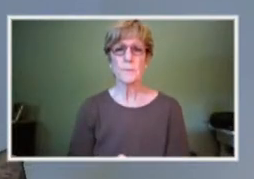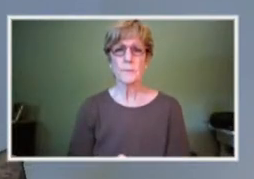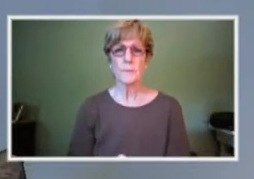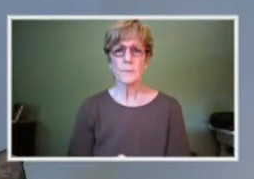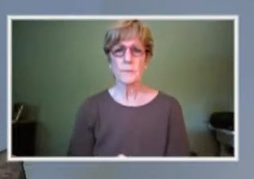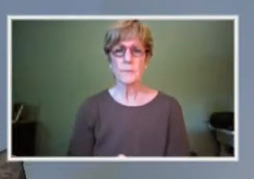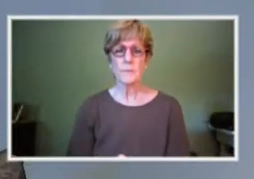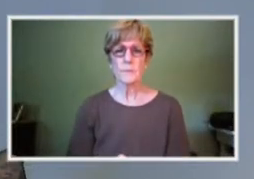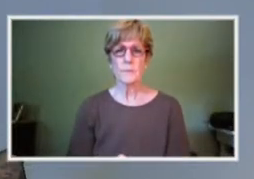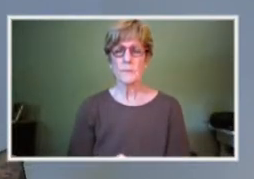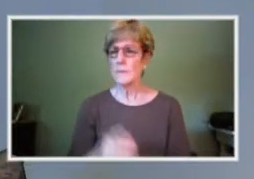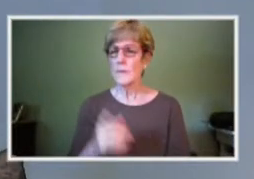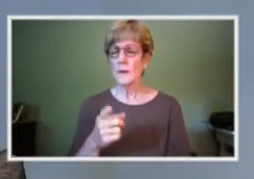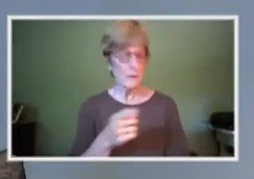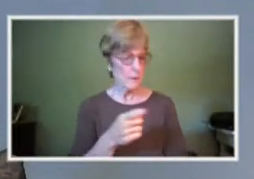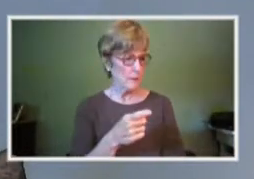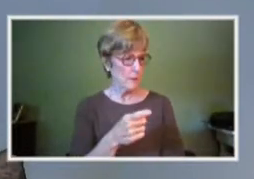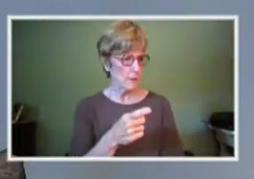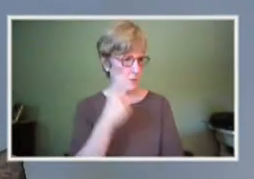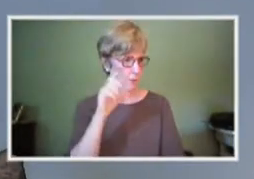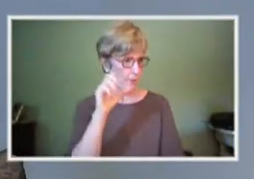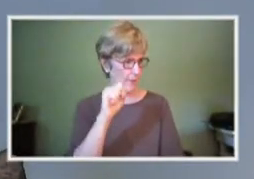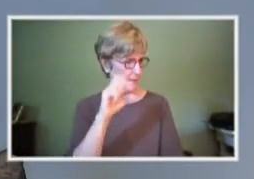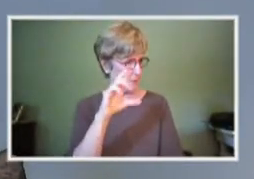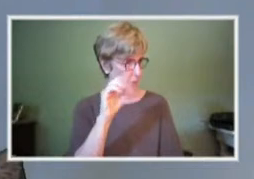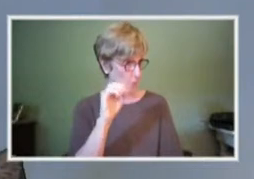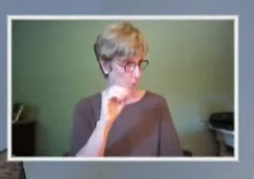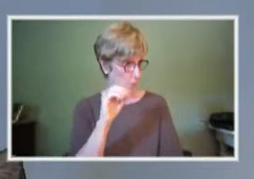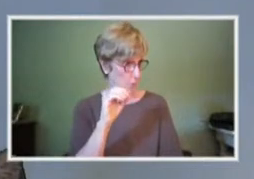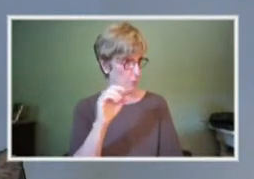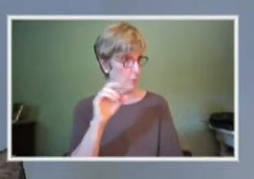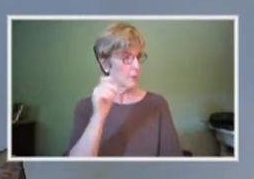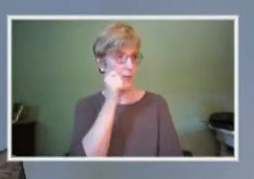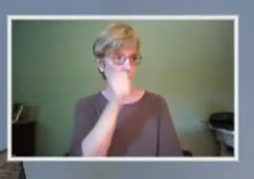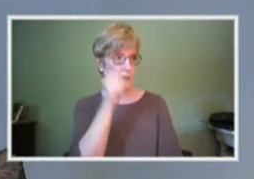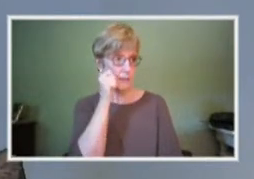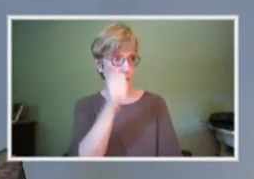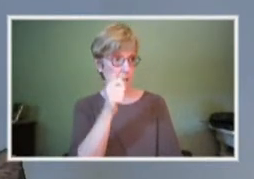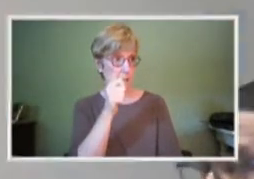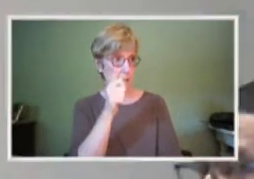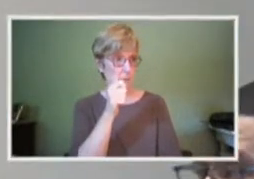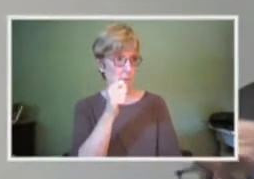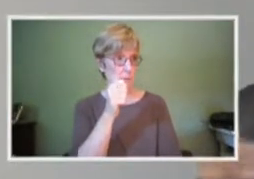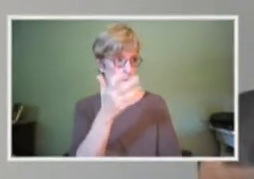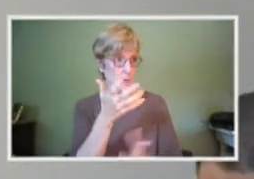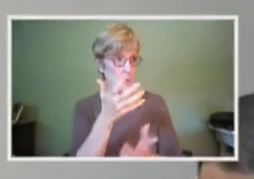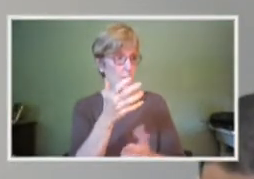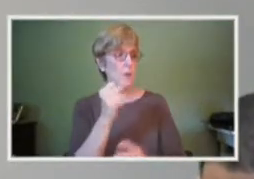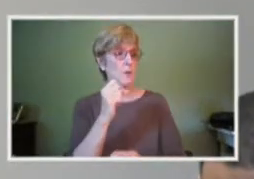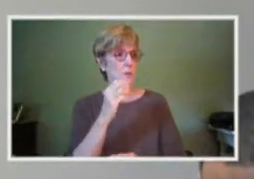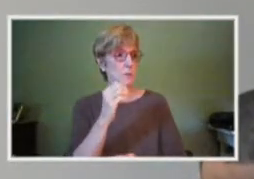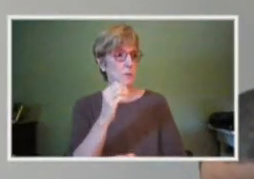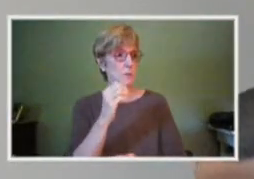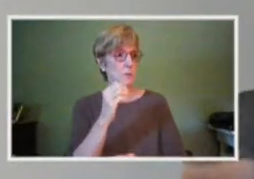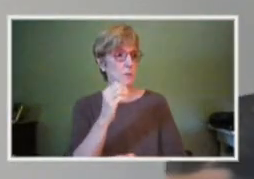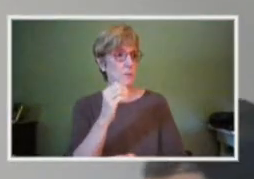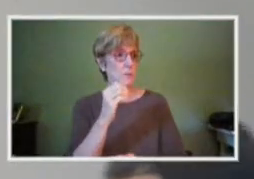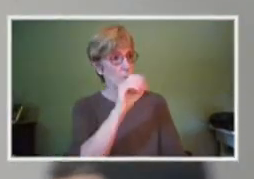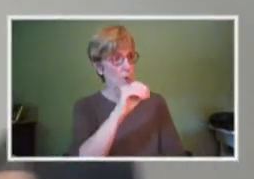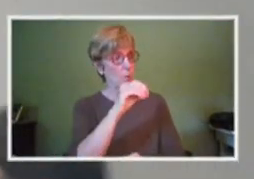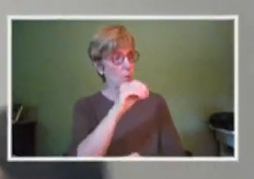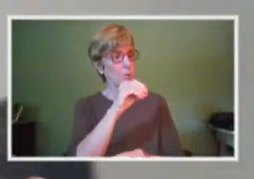I'm not sure. As far as the SRO is concerned, it'd be daily. Okay. Yeah, so there we have the SRO in that.